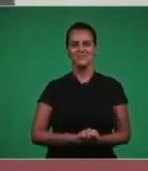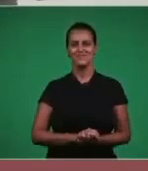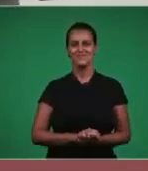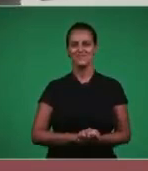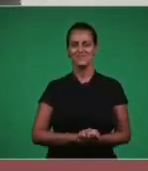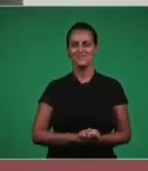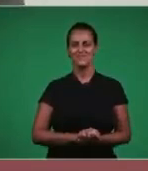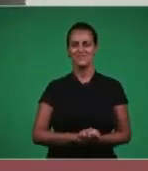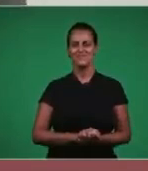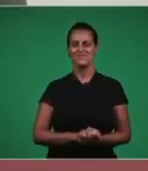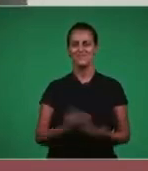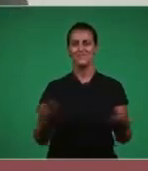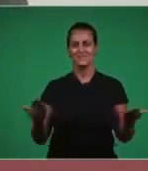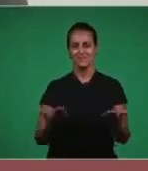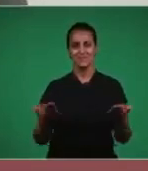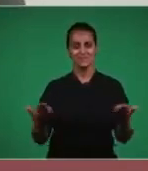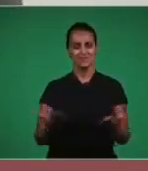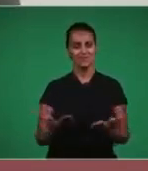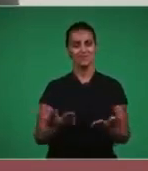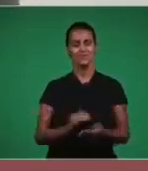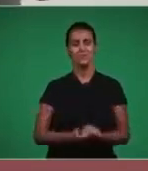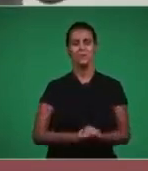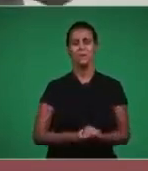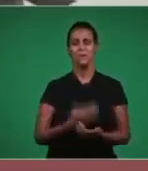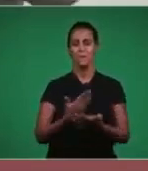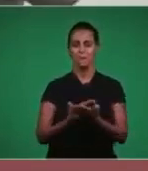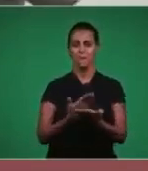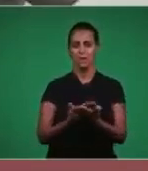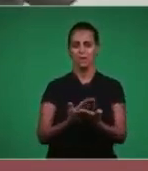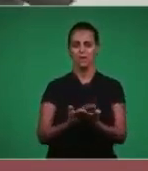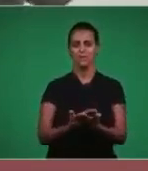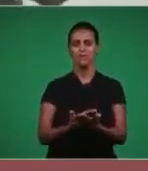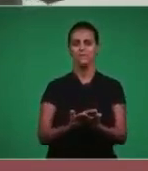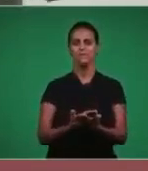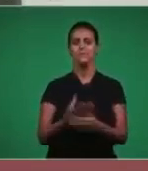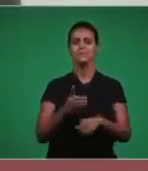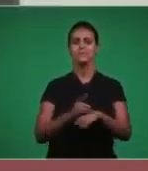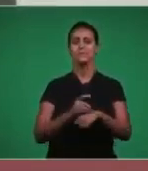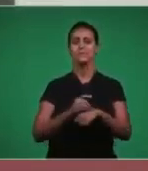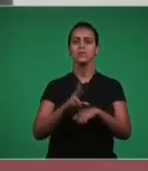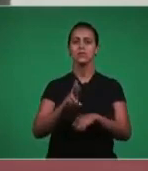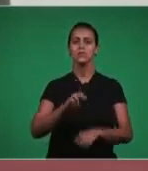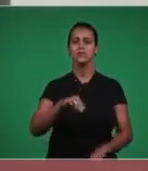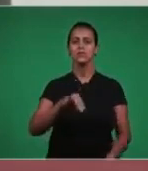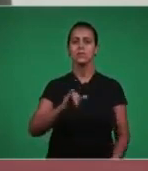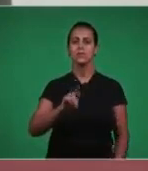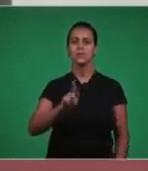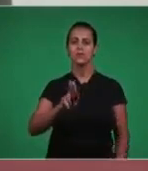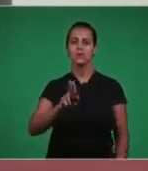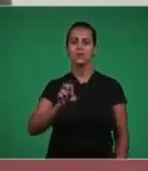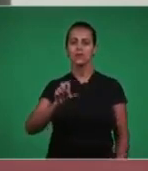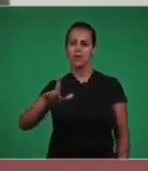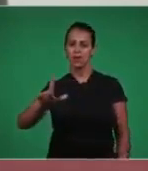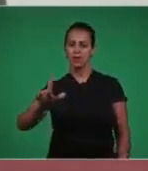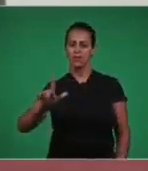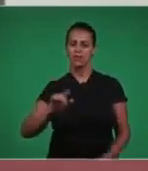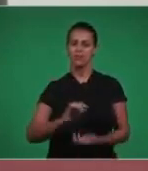my sisters and women and teachers are going to have a class with Dr. Miguel Faria